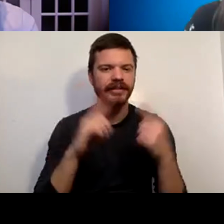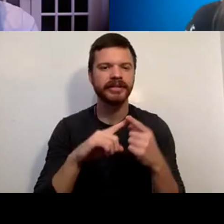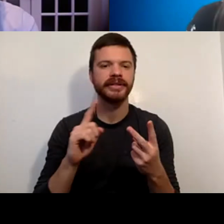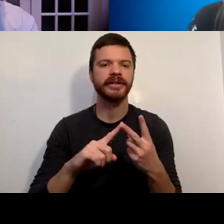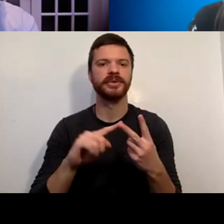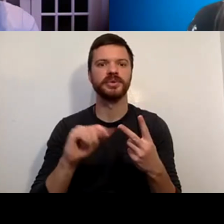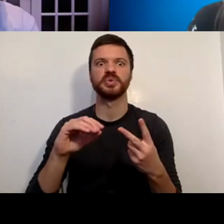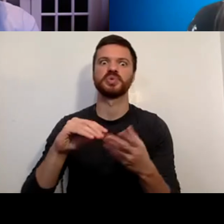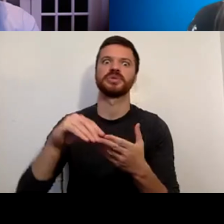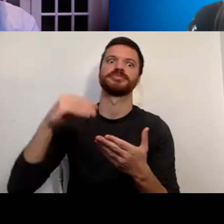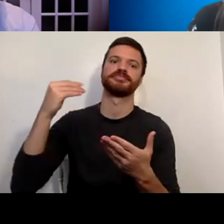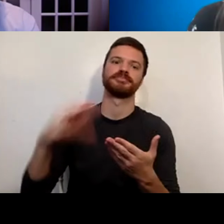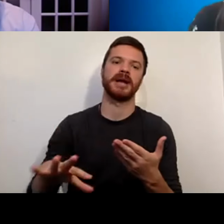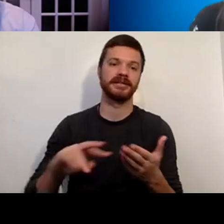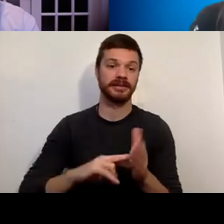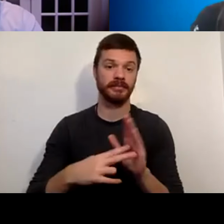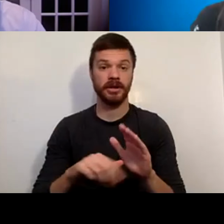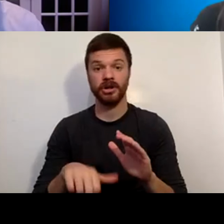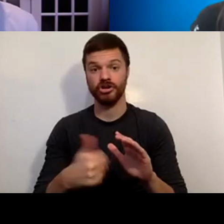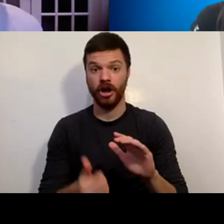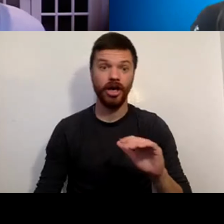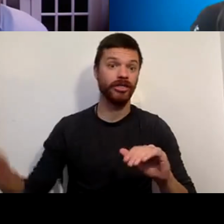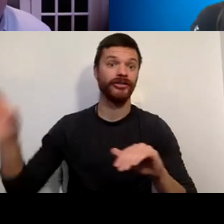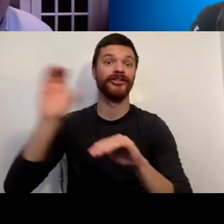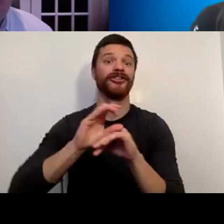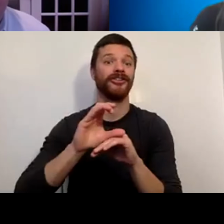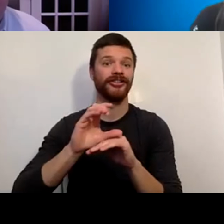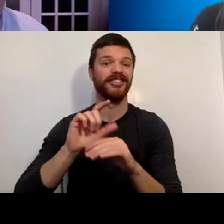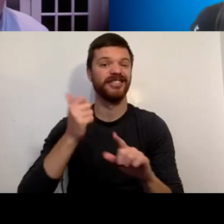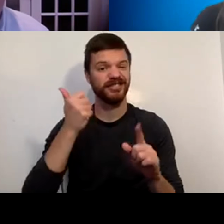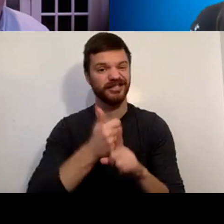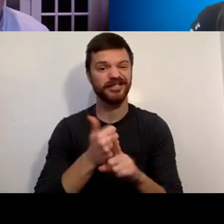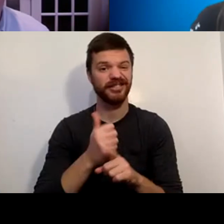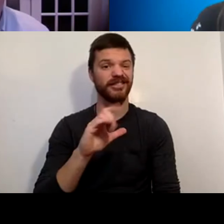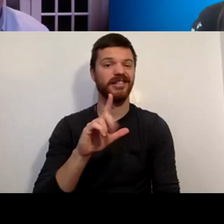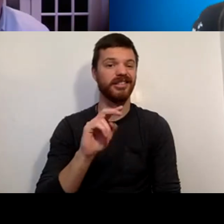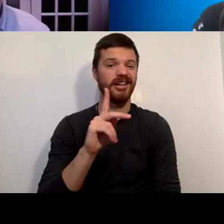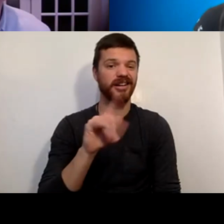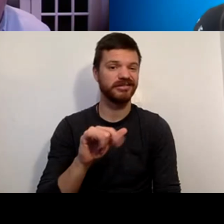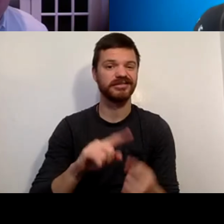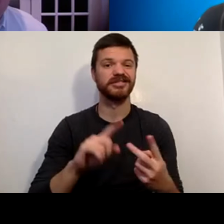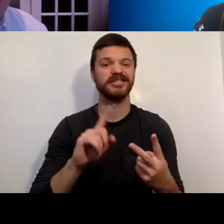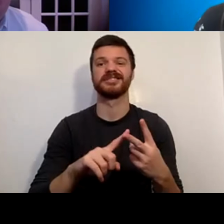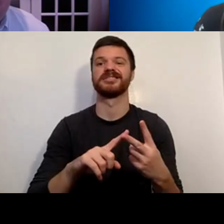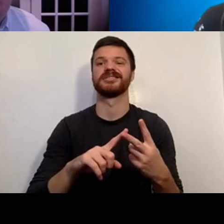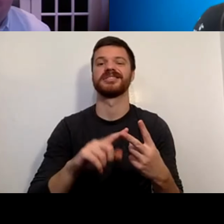of layering on another intervention that could be clunky and expensive, then we're in trouble.